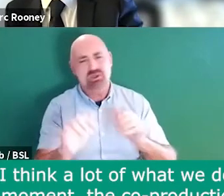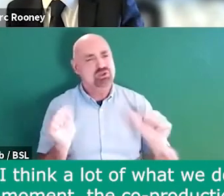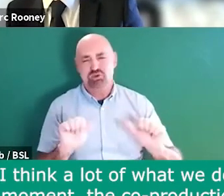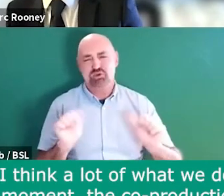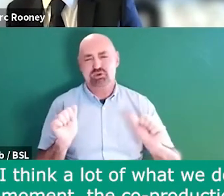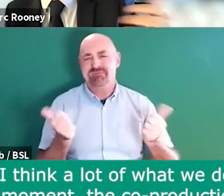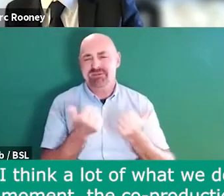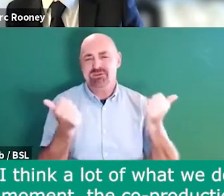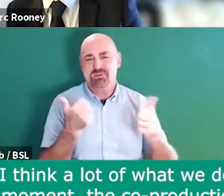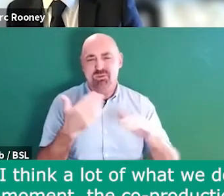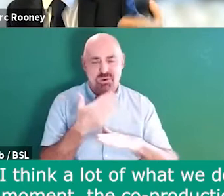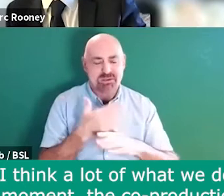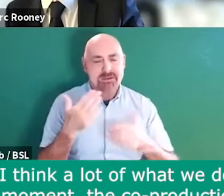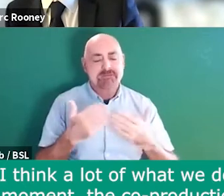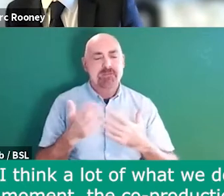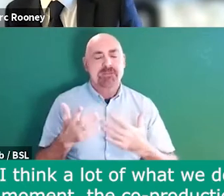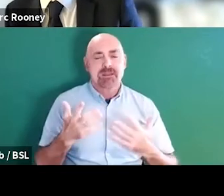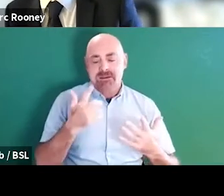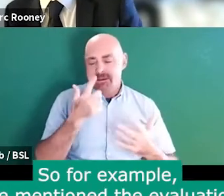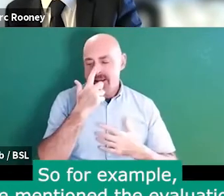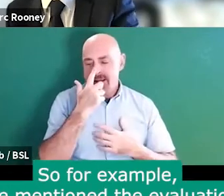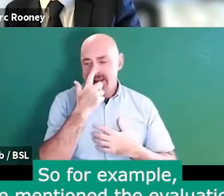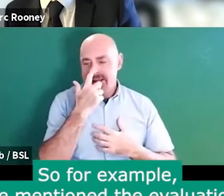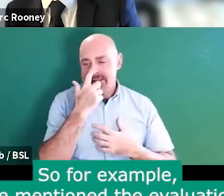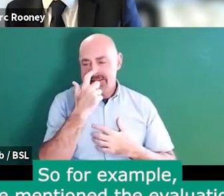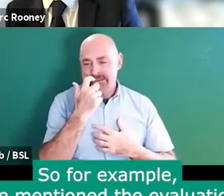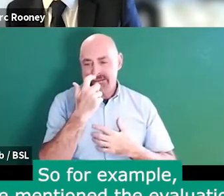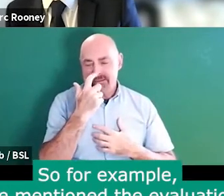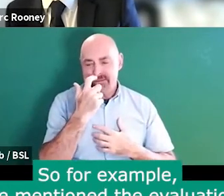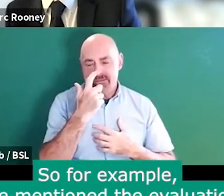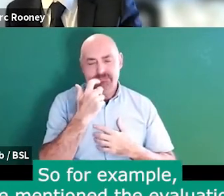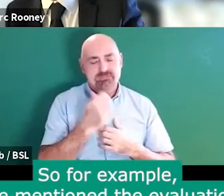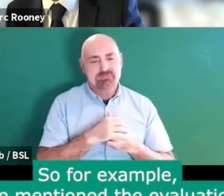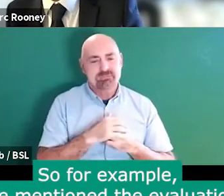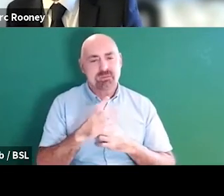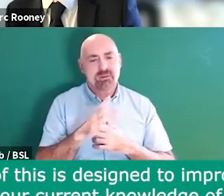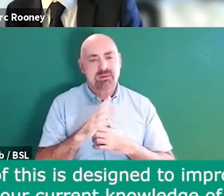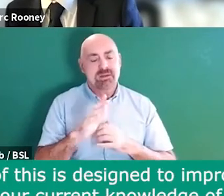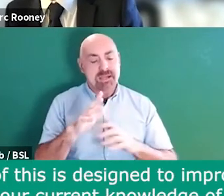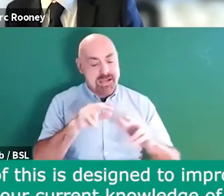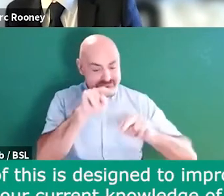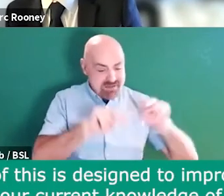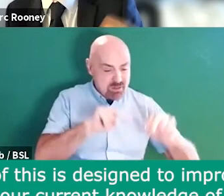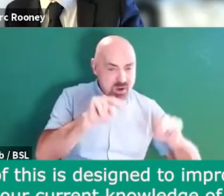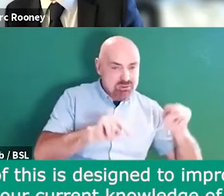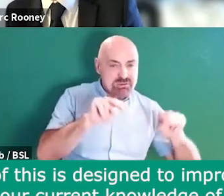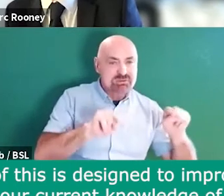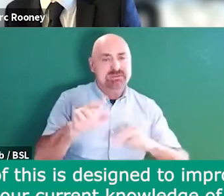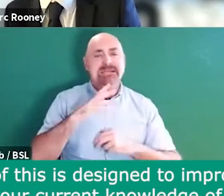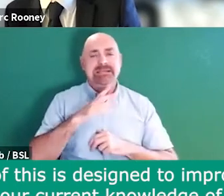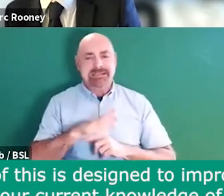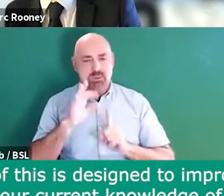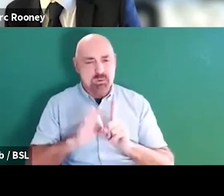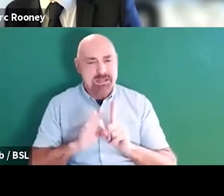lot of what we're doing at the moment is production, a lot of work on the, so for example, I've mentioned the evaluation. All of this is designed to improve our